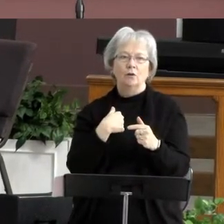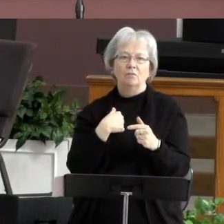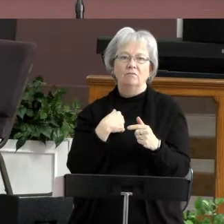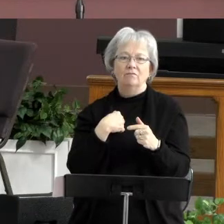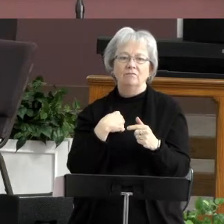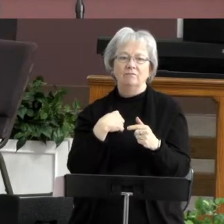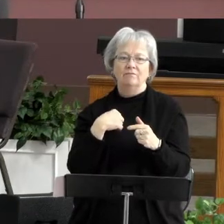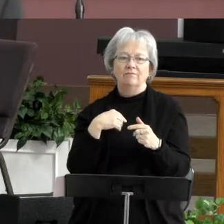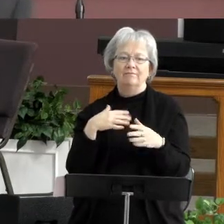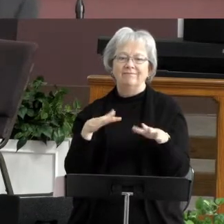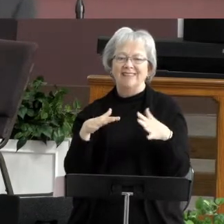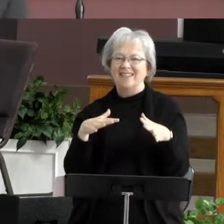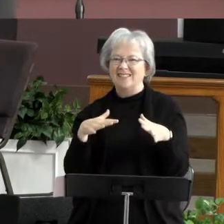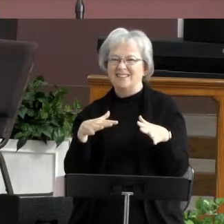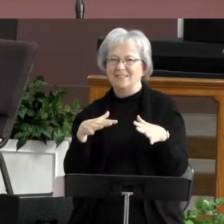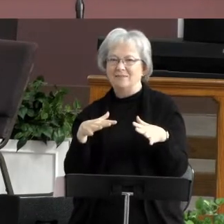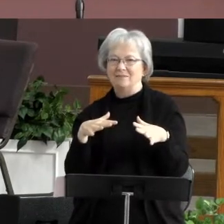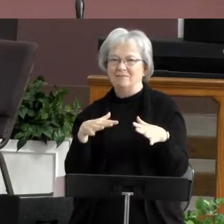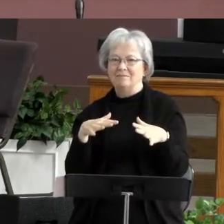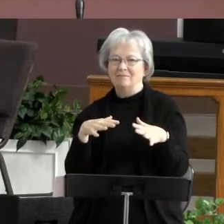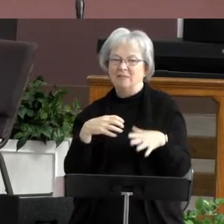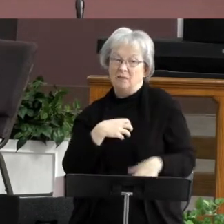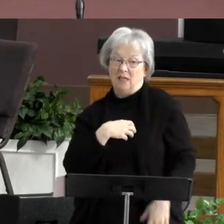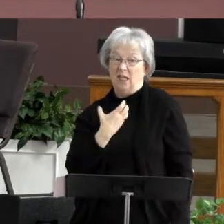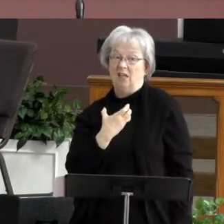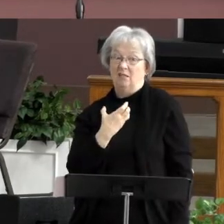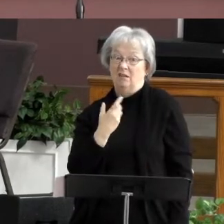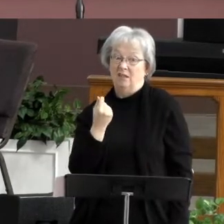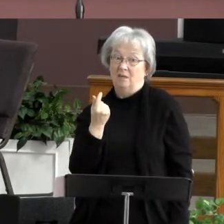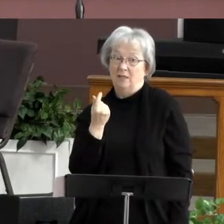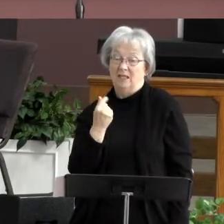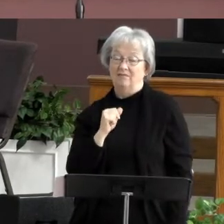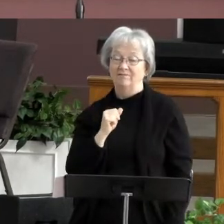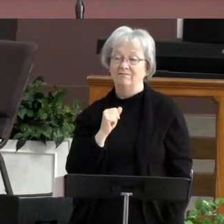and maybe a little bit irritable.